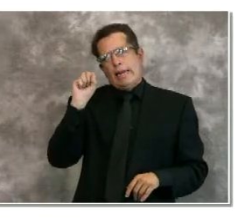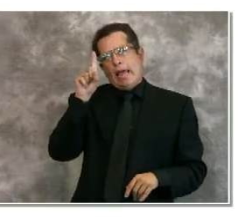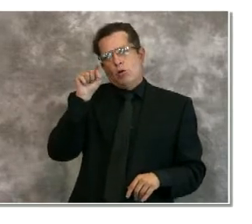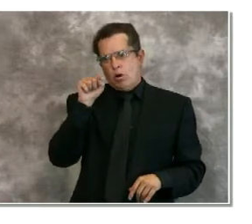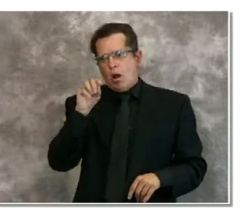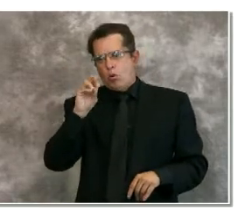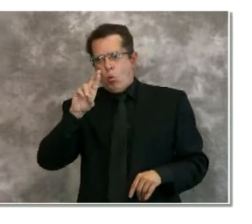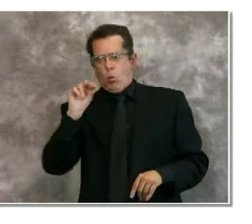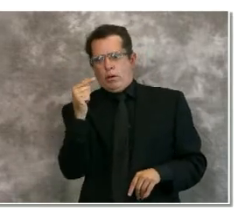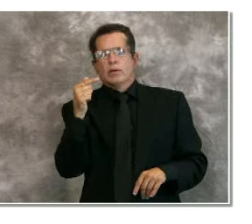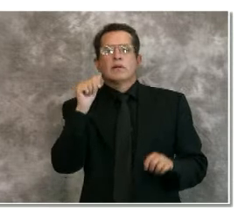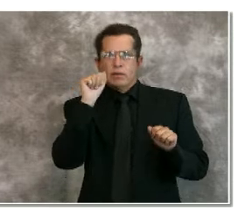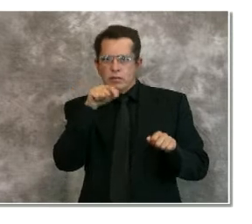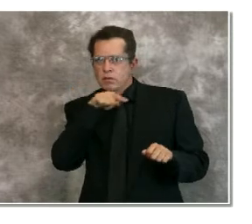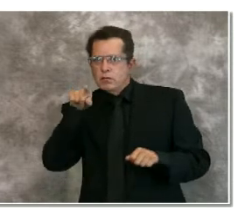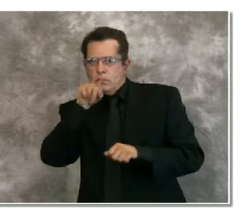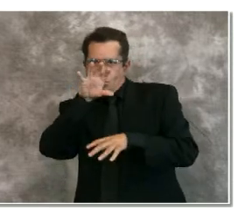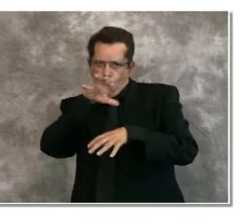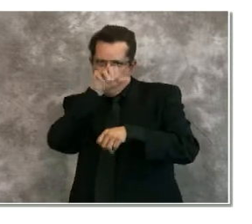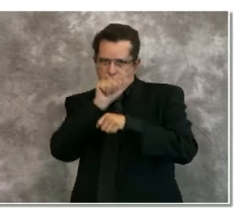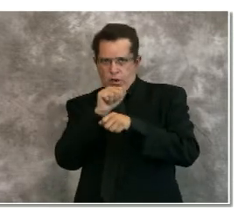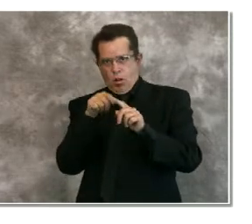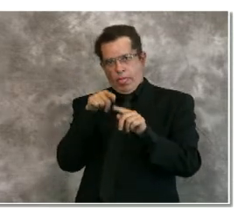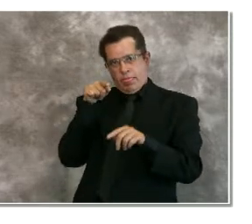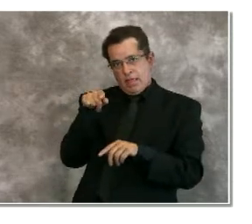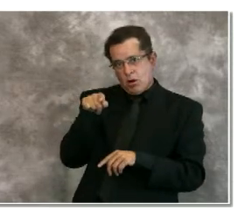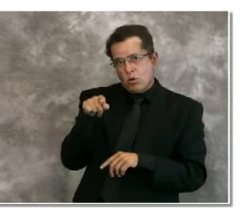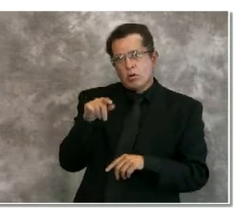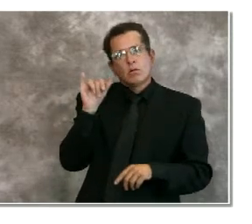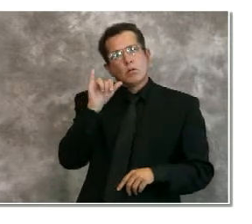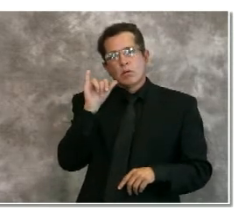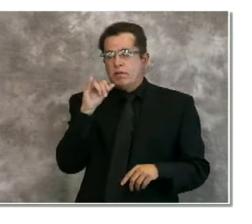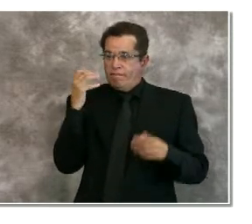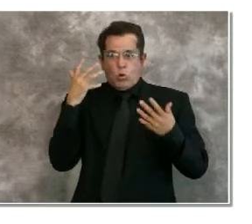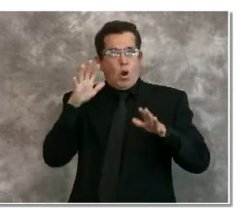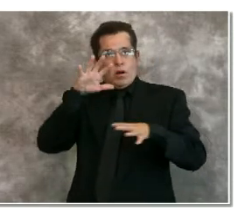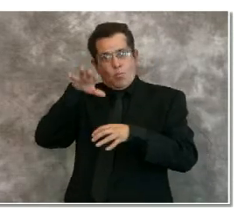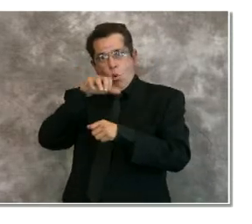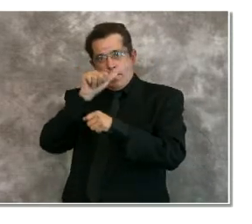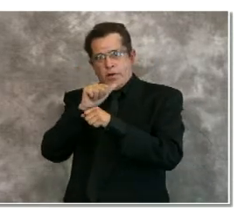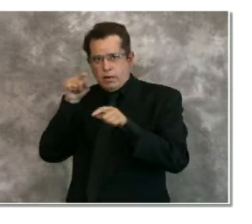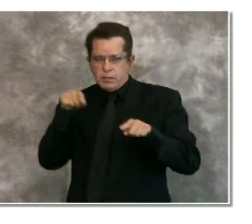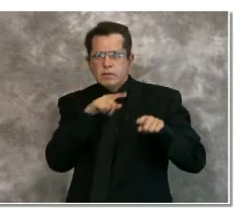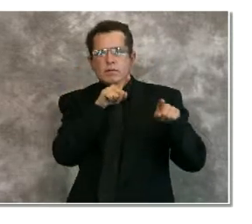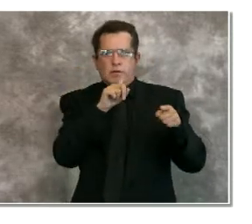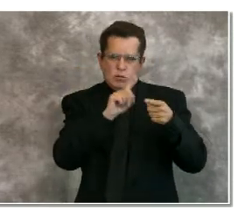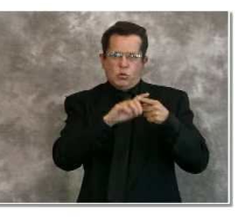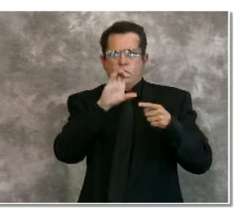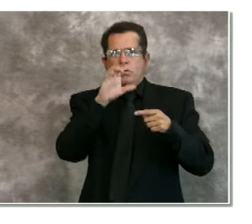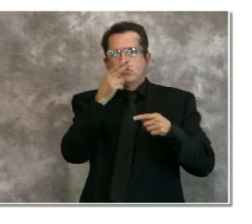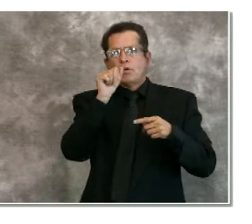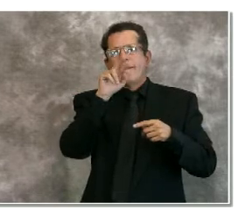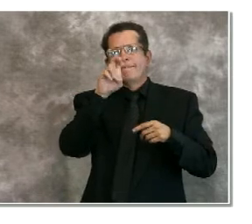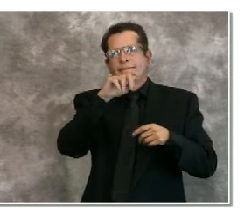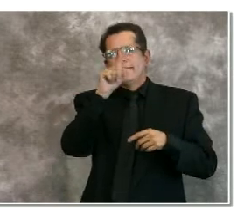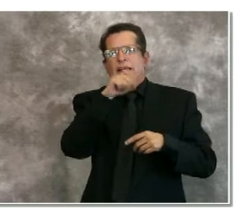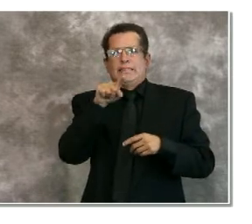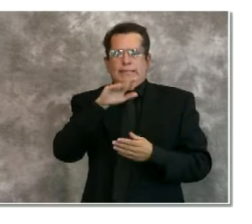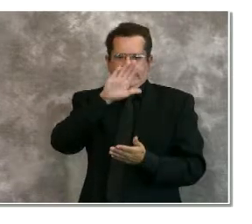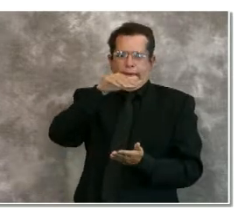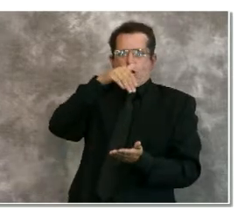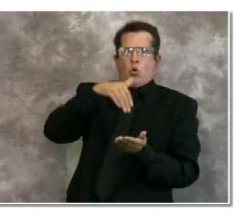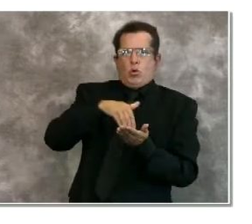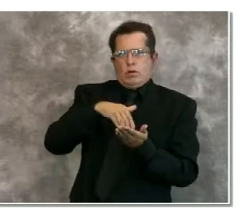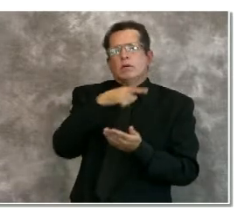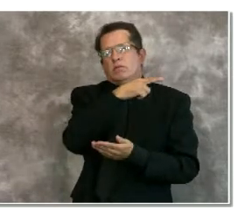a testing location, schedule an appointment. Or if you don't want to do an appointment, you can go to the Tubman Chavez Center, which is an option. But again,